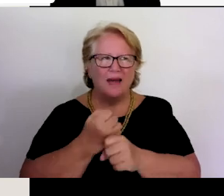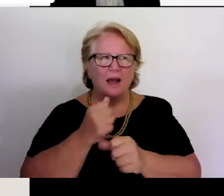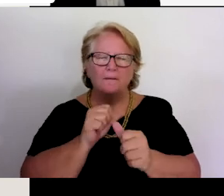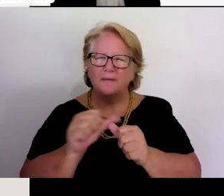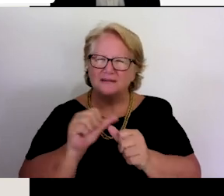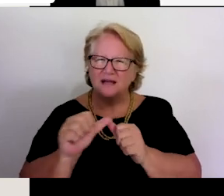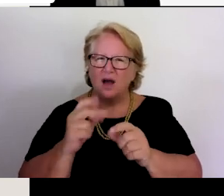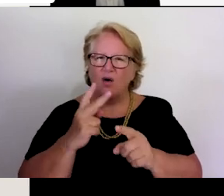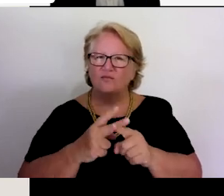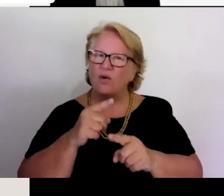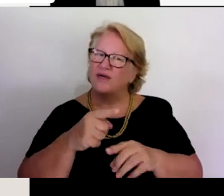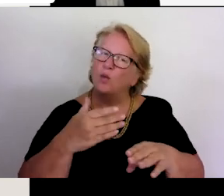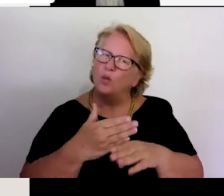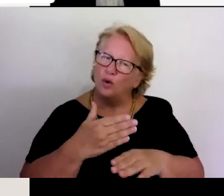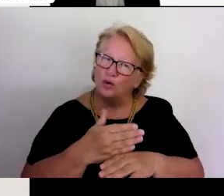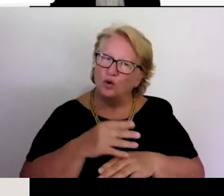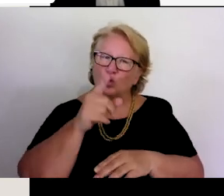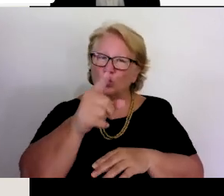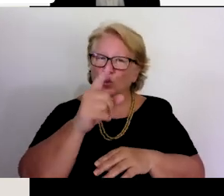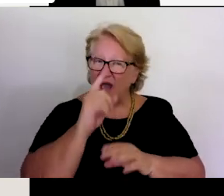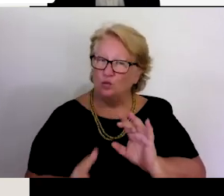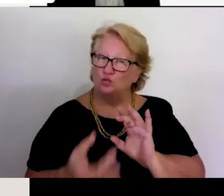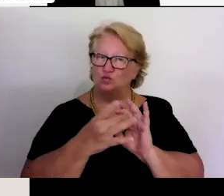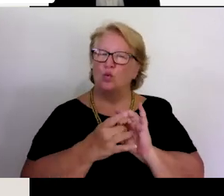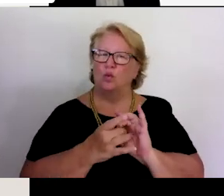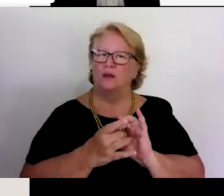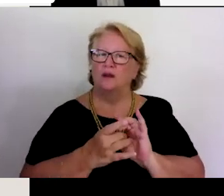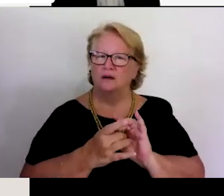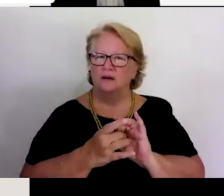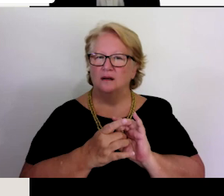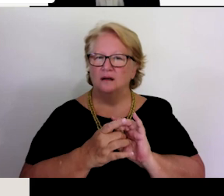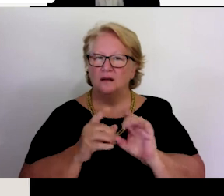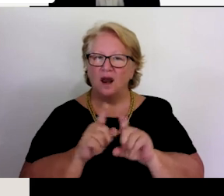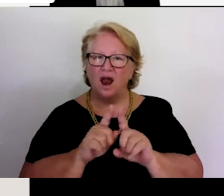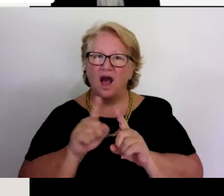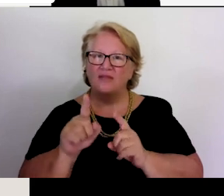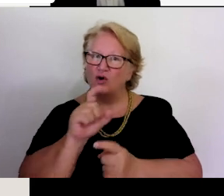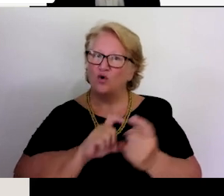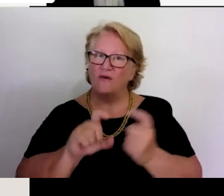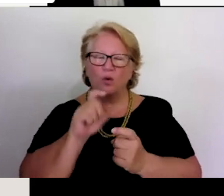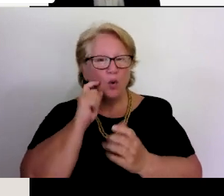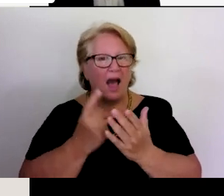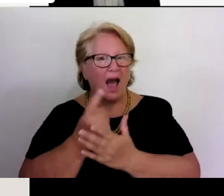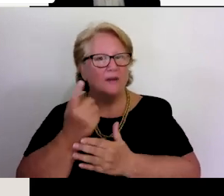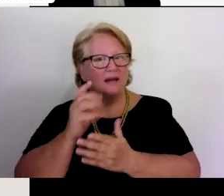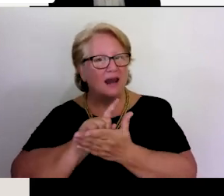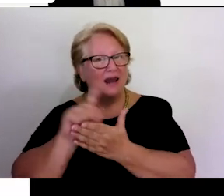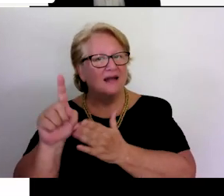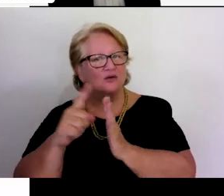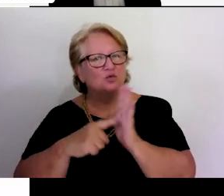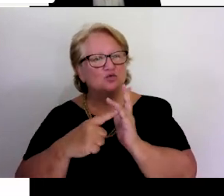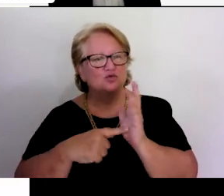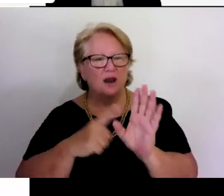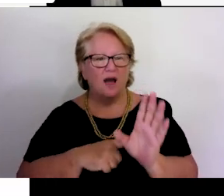You can join us in so many ways, including in a conference that we have coming up in July.